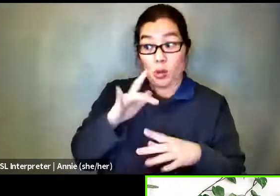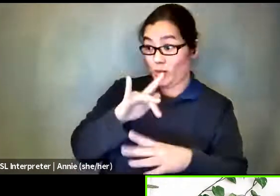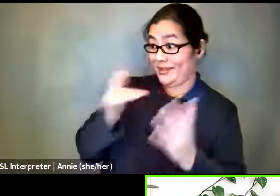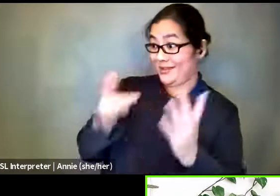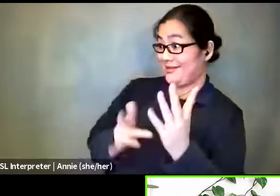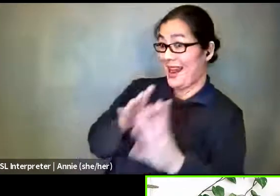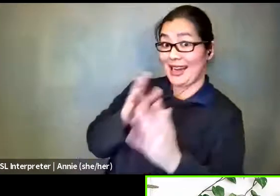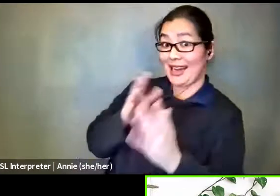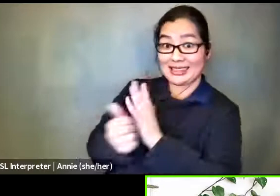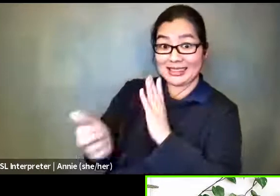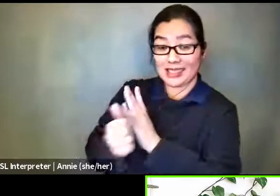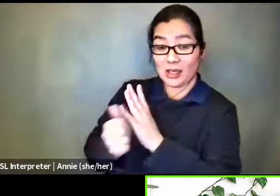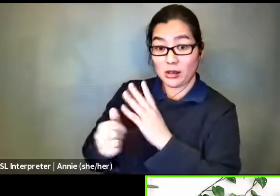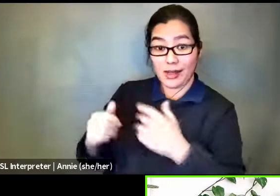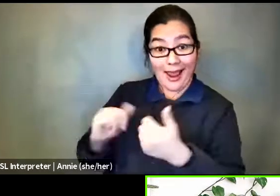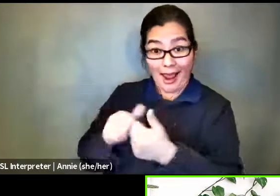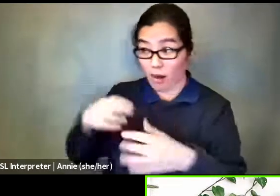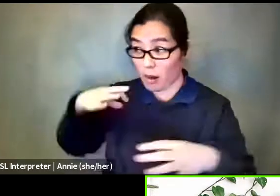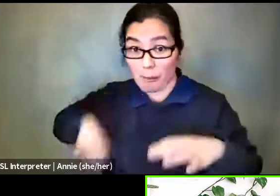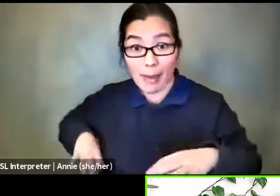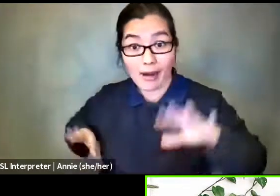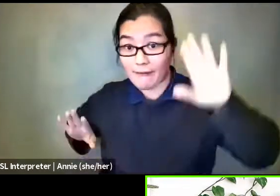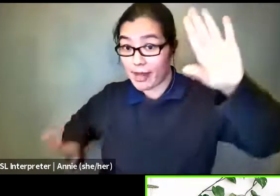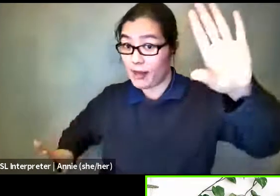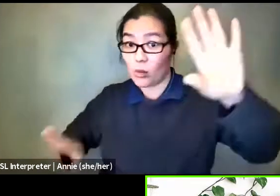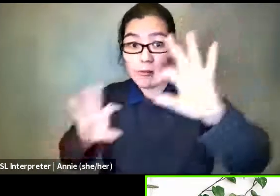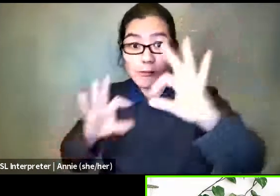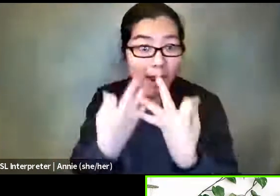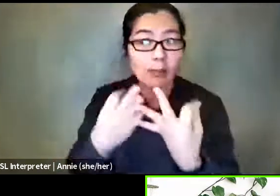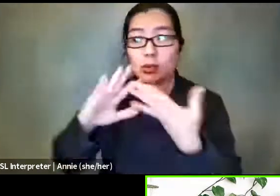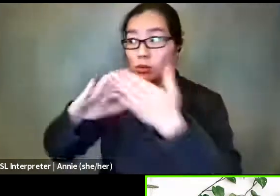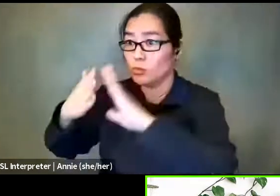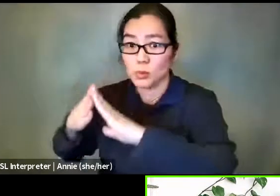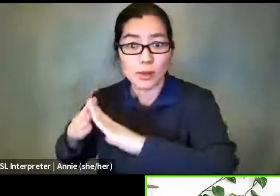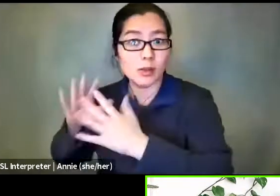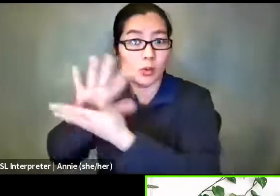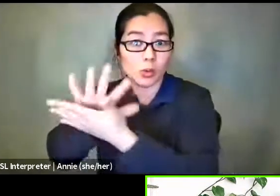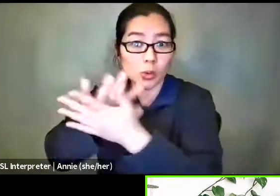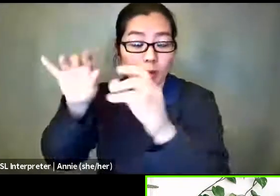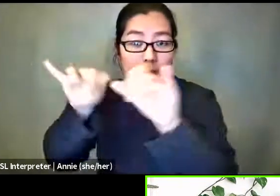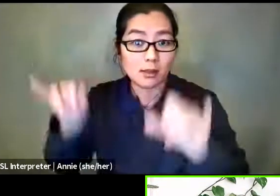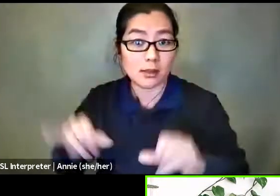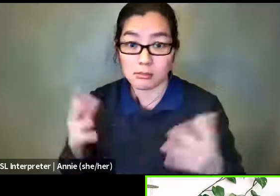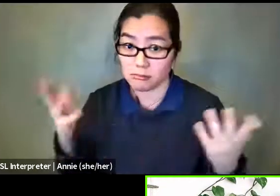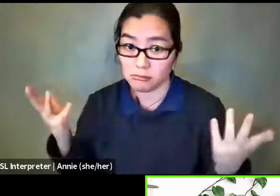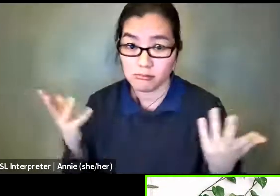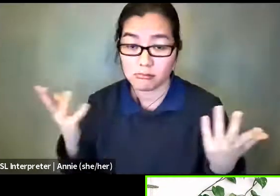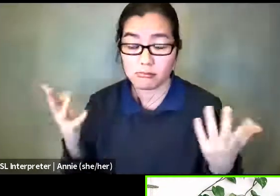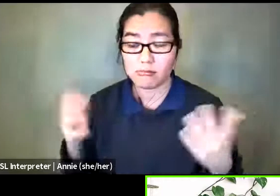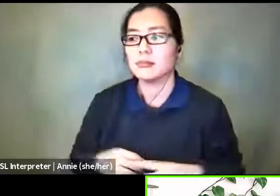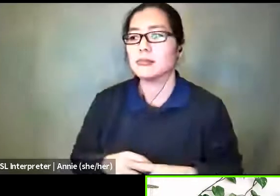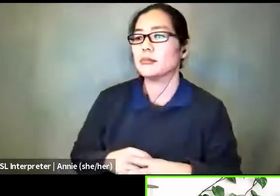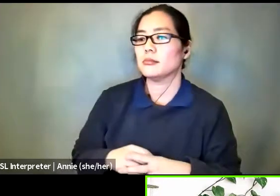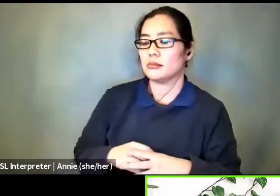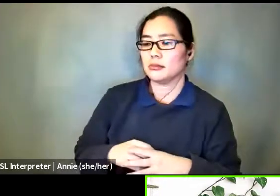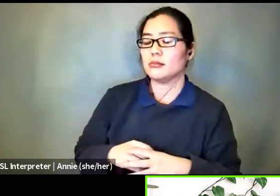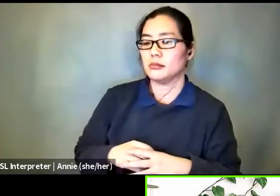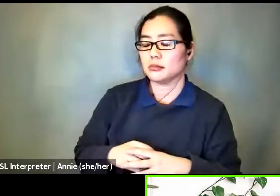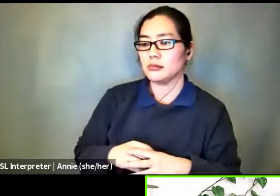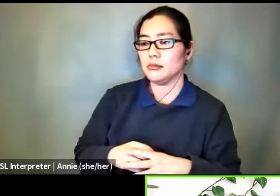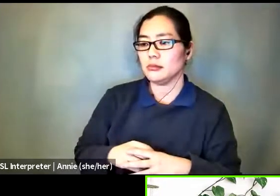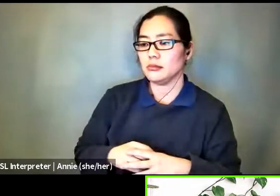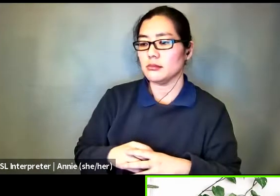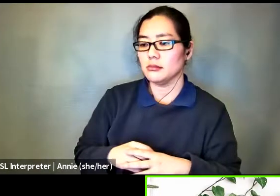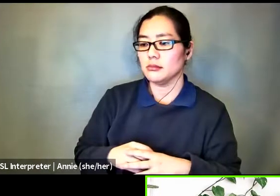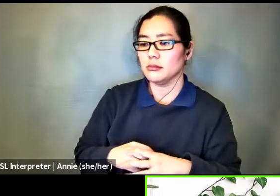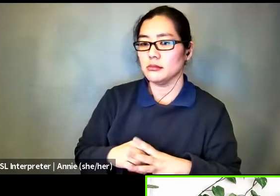the families and students of these school systems is to really give them the way that these children can